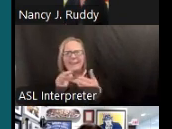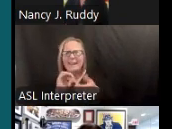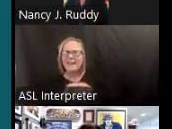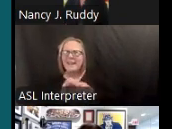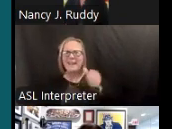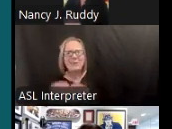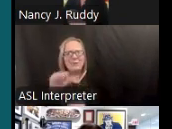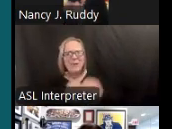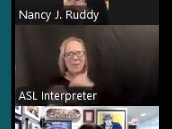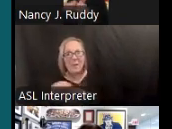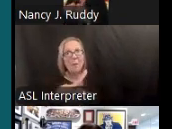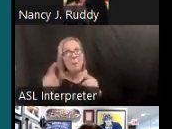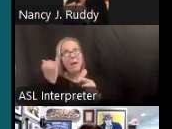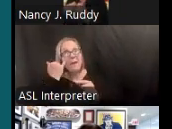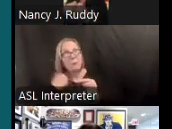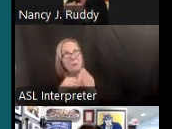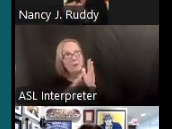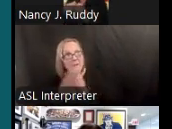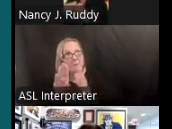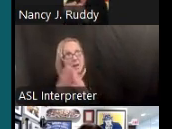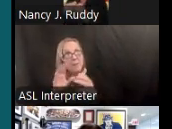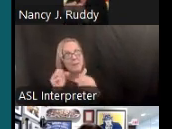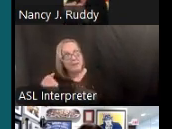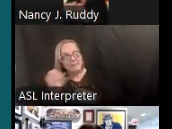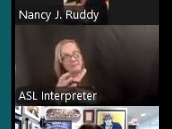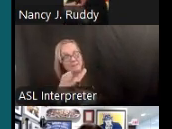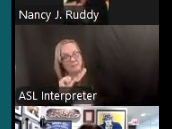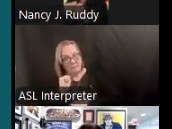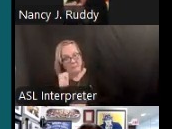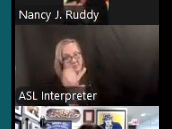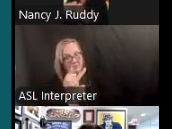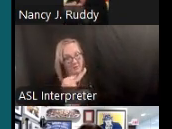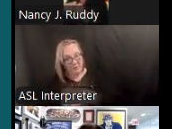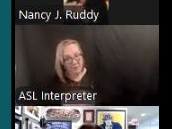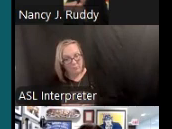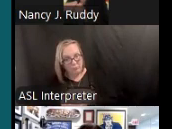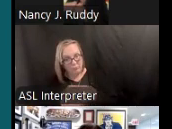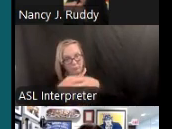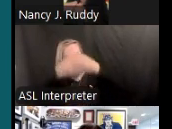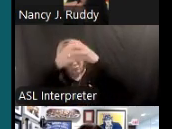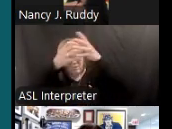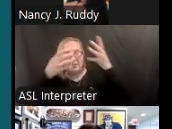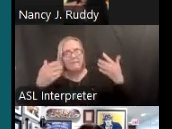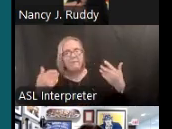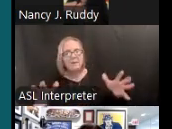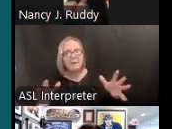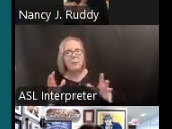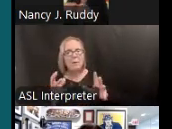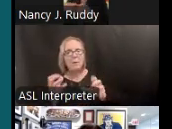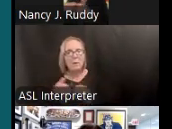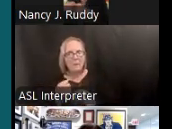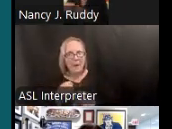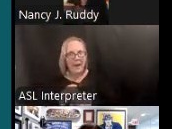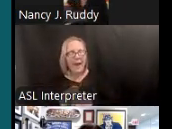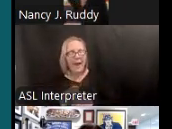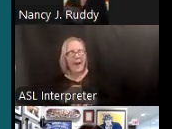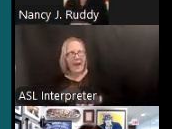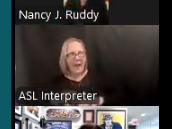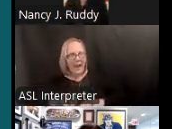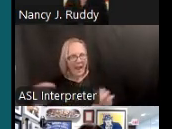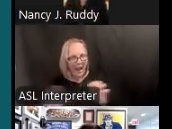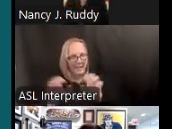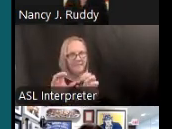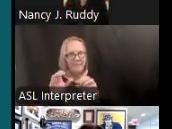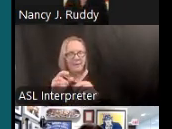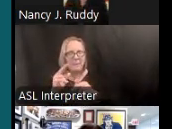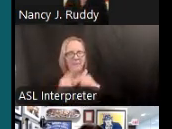development of this site will knit together the fabric of this part of the West Side together by creating an activated building that has